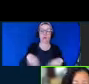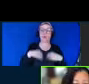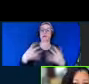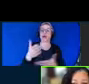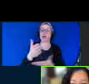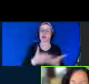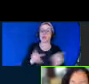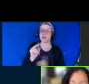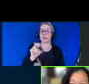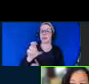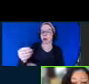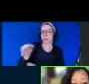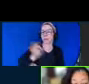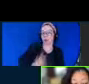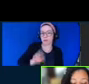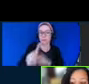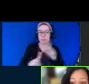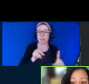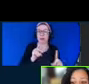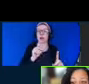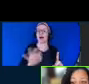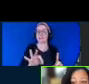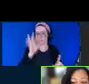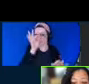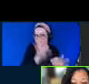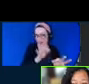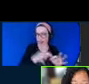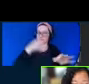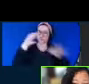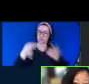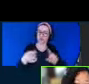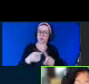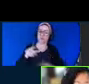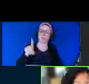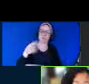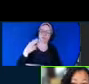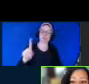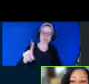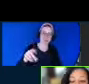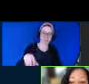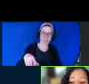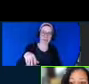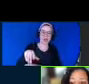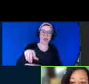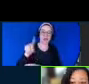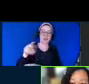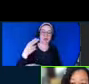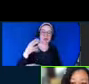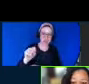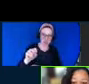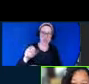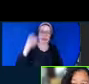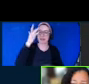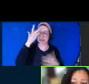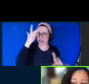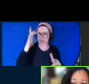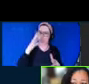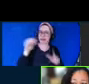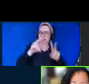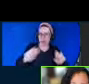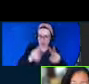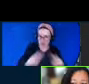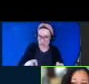of our nonprofits and people of faith, a briefing from the Department of Homeland Security's Intelligence and Analysis, as well as to get a sense of the